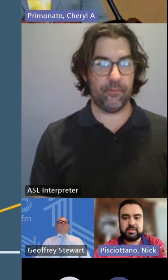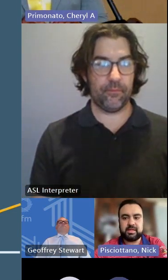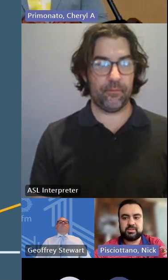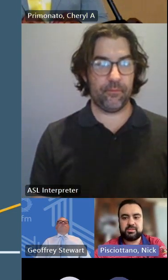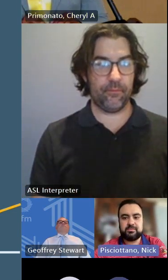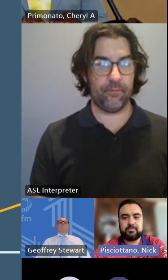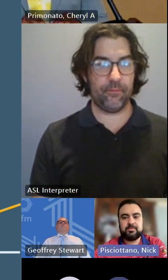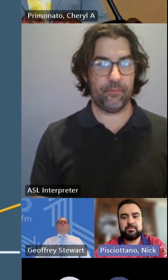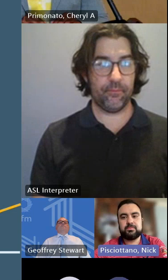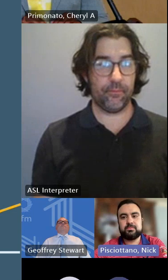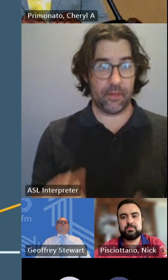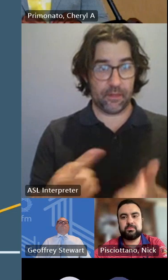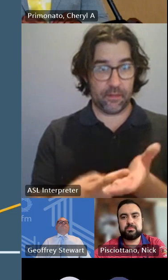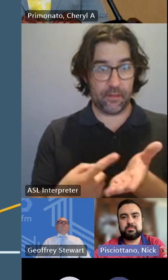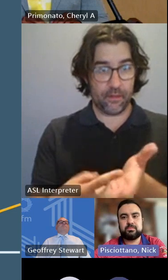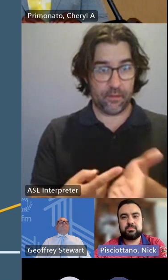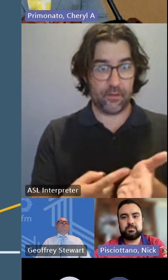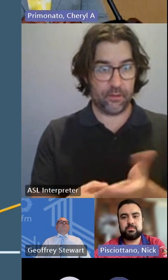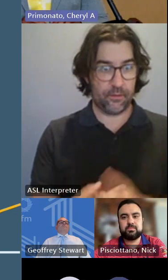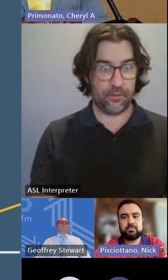Thank you. Any discussion?